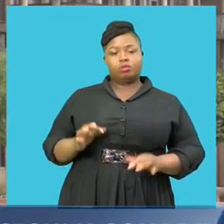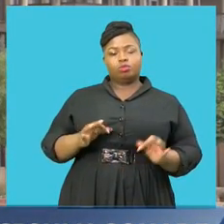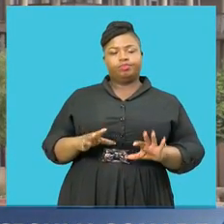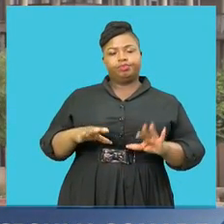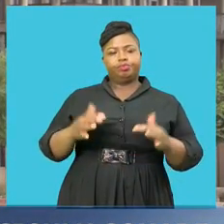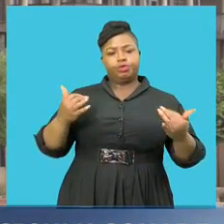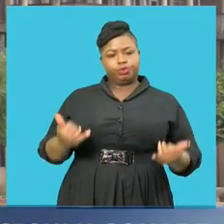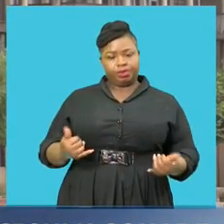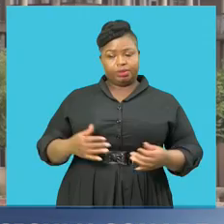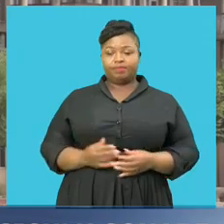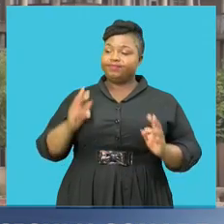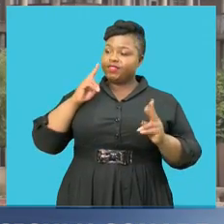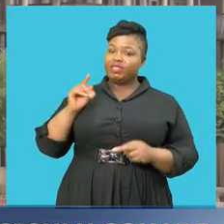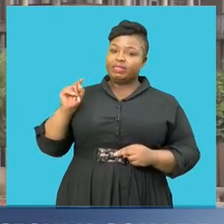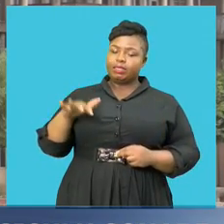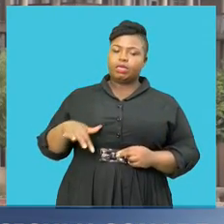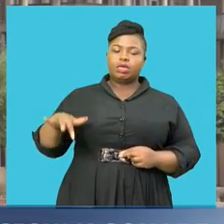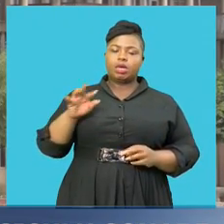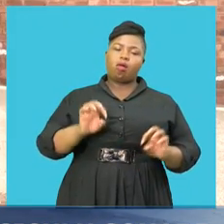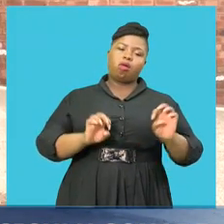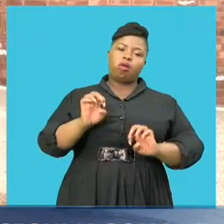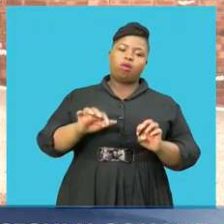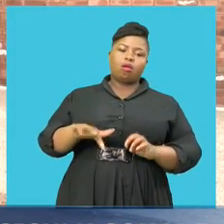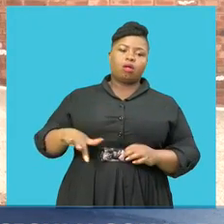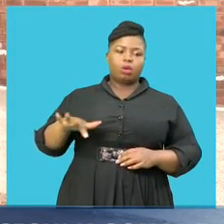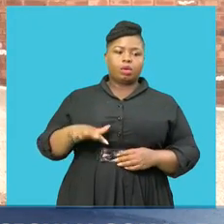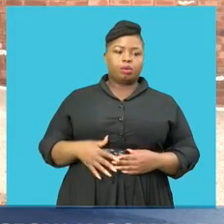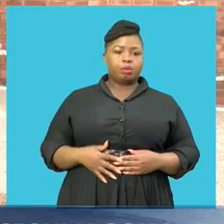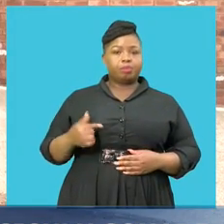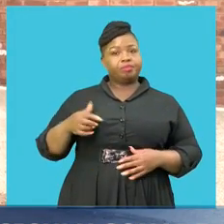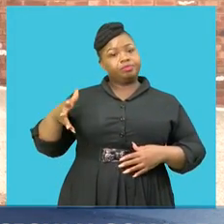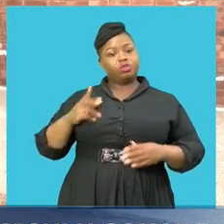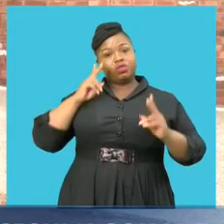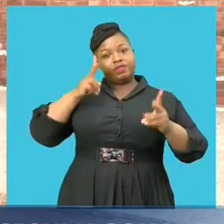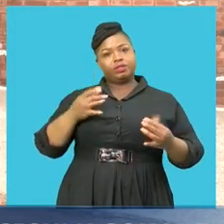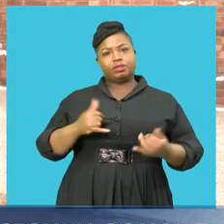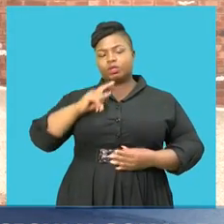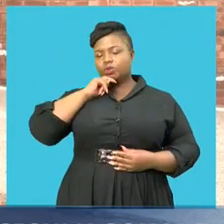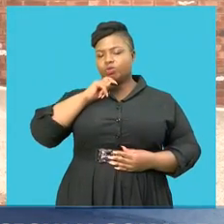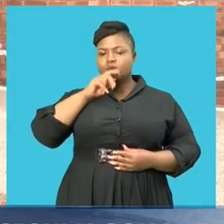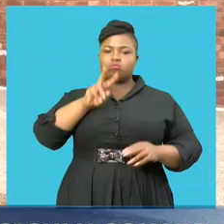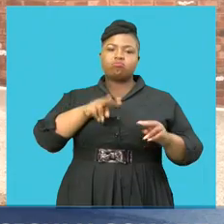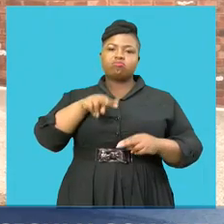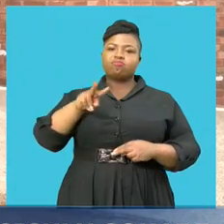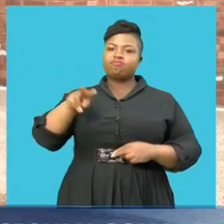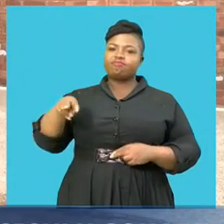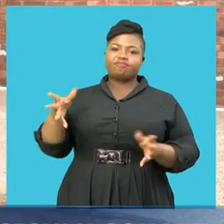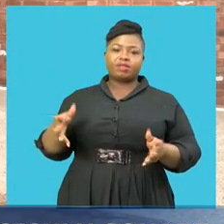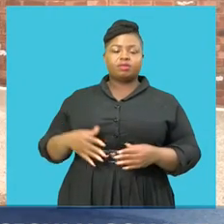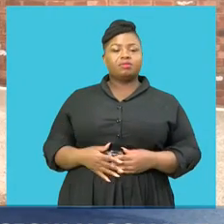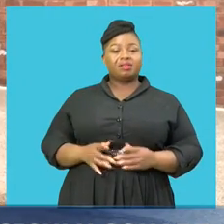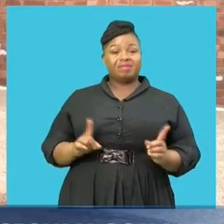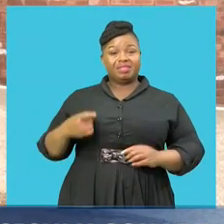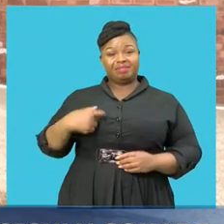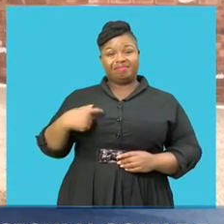namhlanje lihambele le ndawo ukuyohlola isimo. I'm here to visit this morning to do oversight, but personally